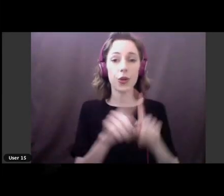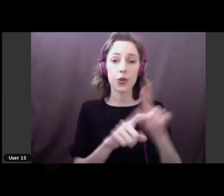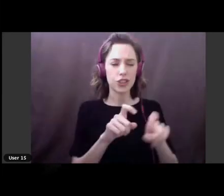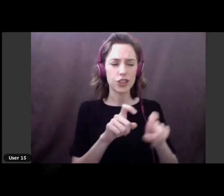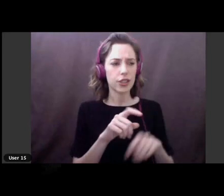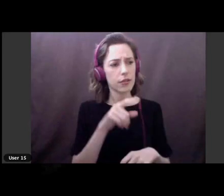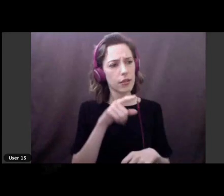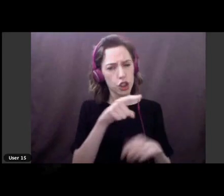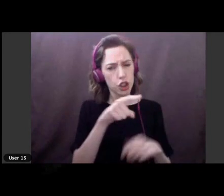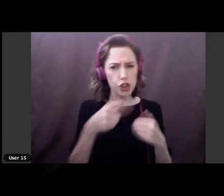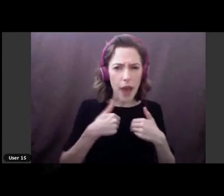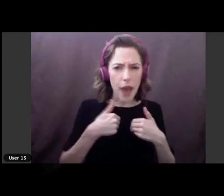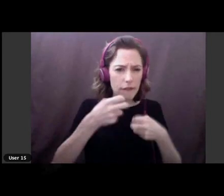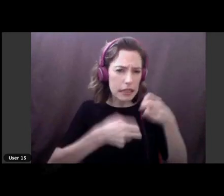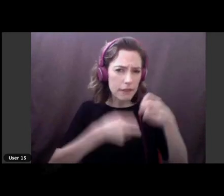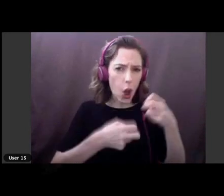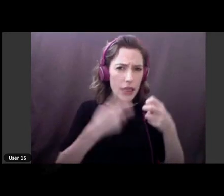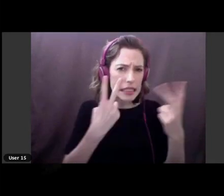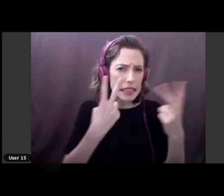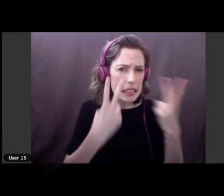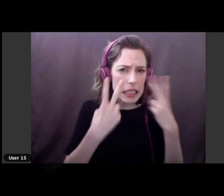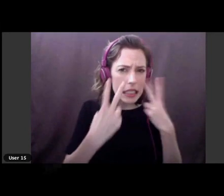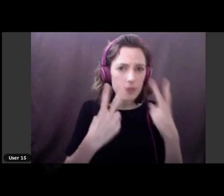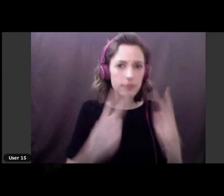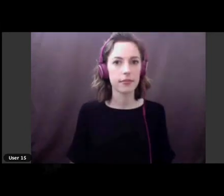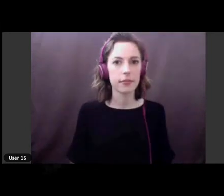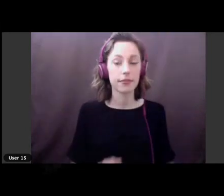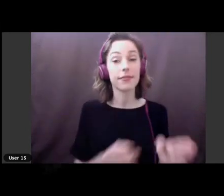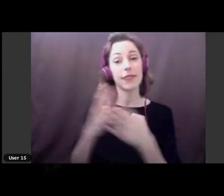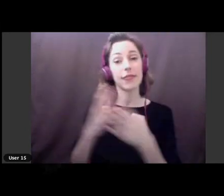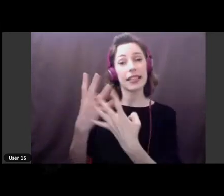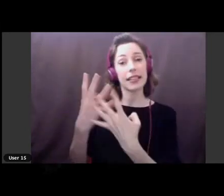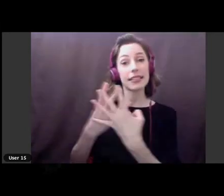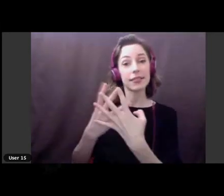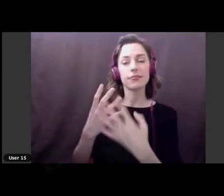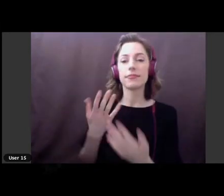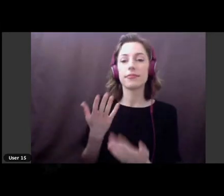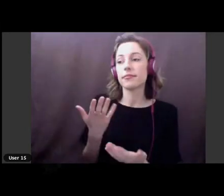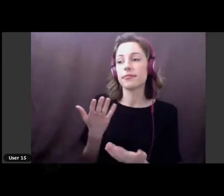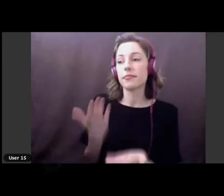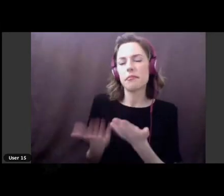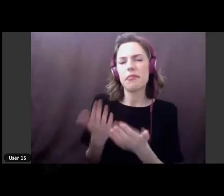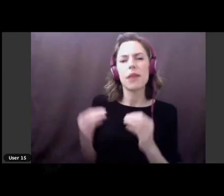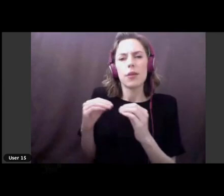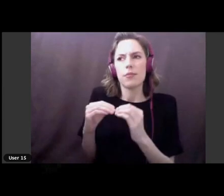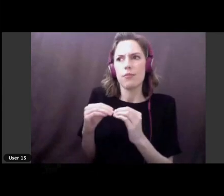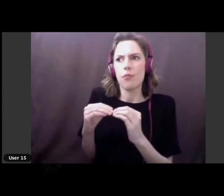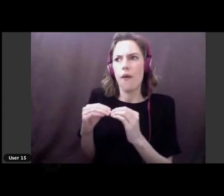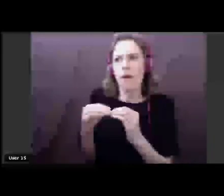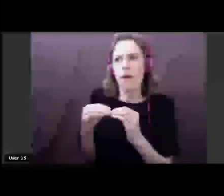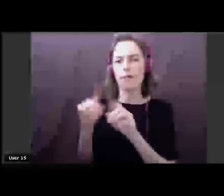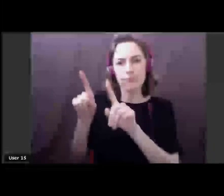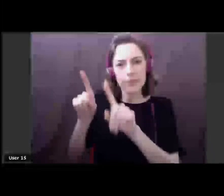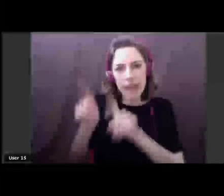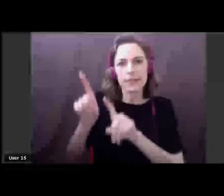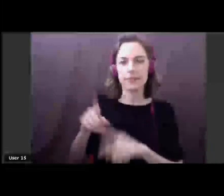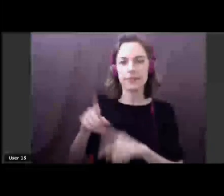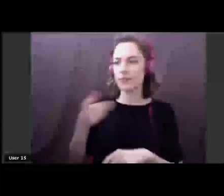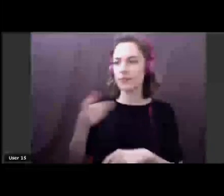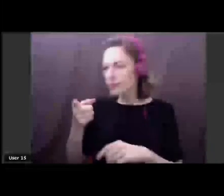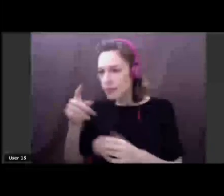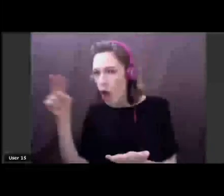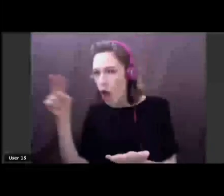to identify that difficulty doing that activity. And we take this disability identification in this manner, which